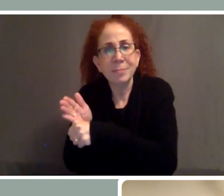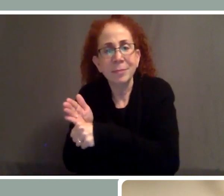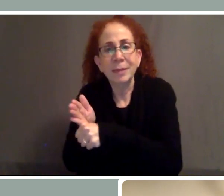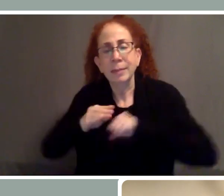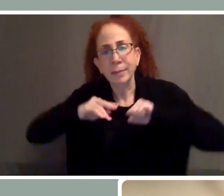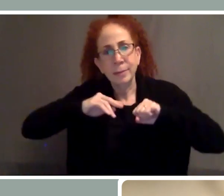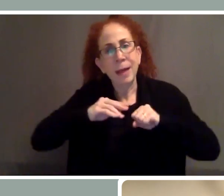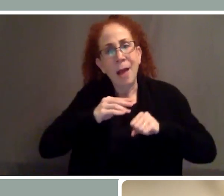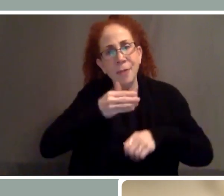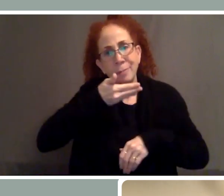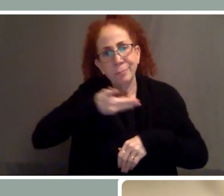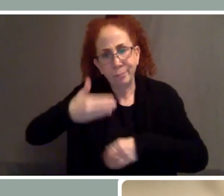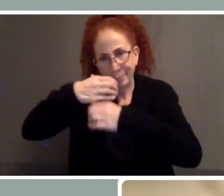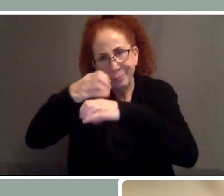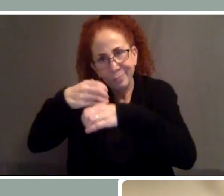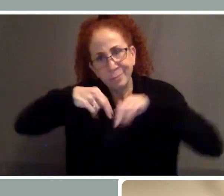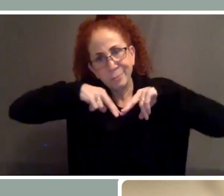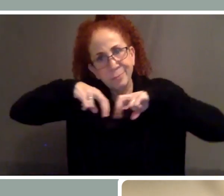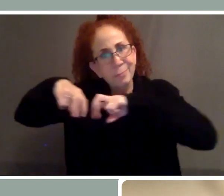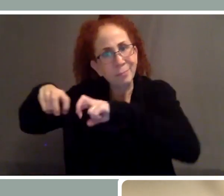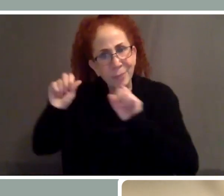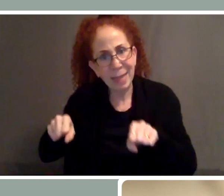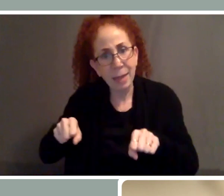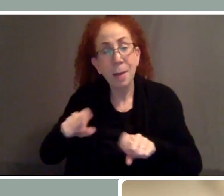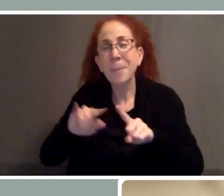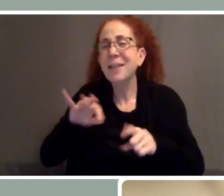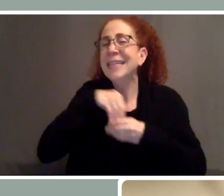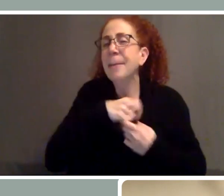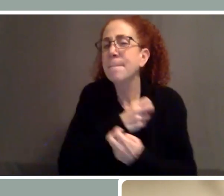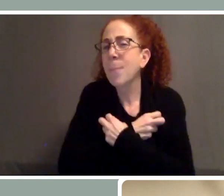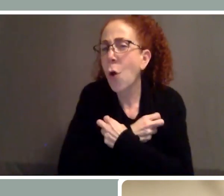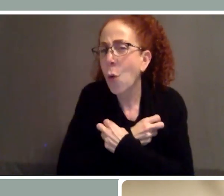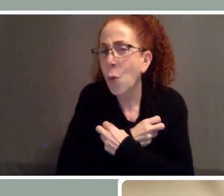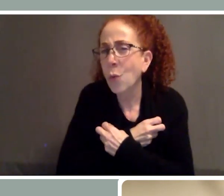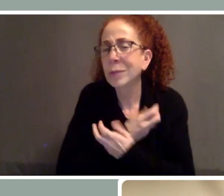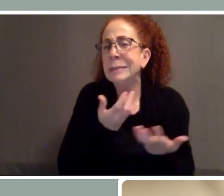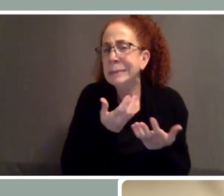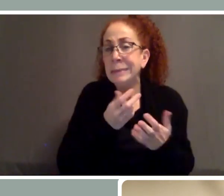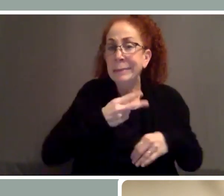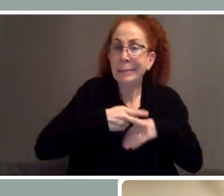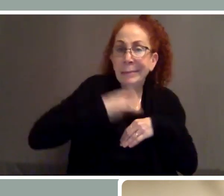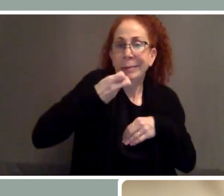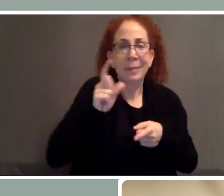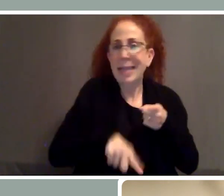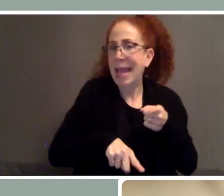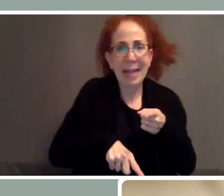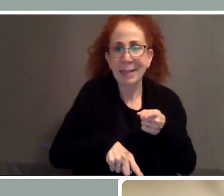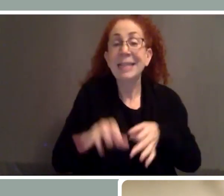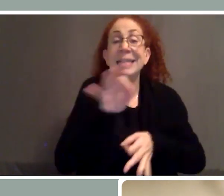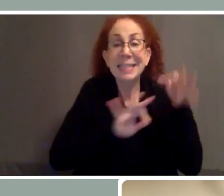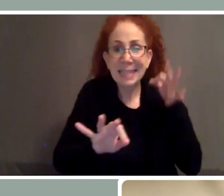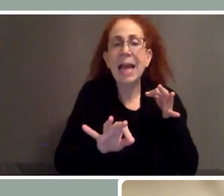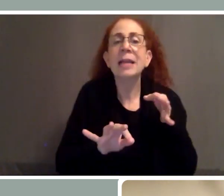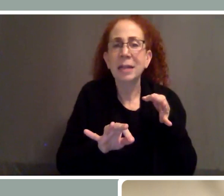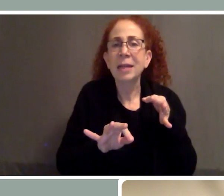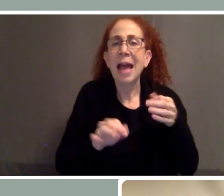look at different things on the tumor. But if it's in bone and there's bone around it, they can't do that. So they have to use a system to